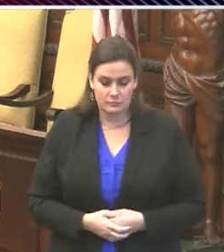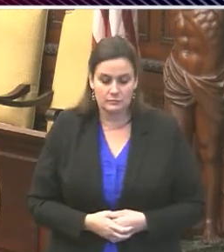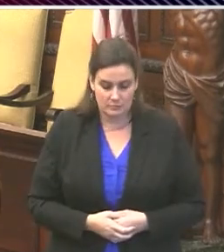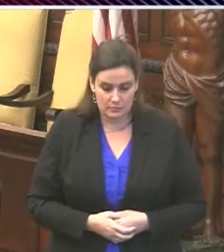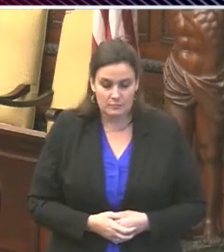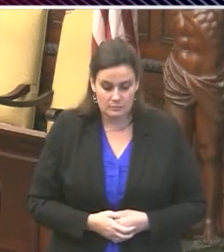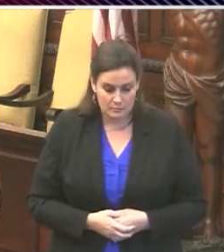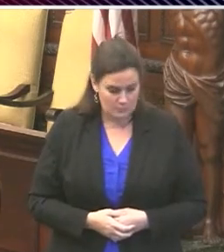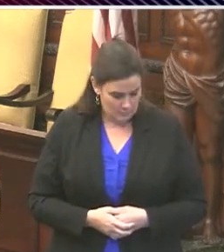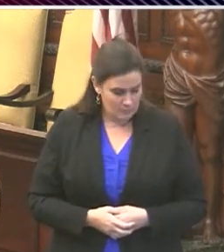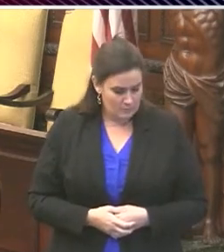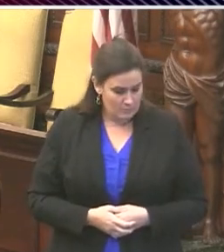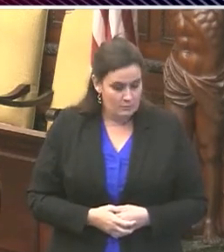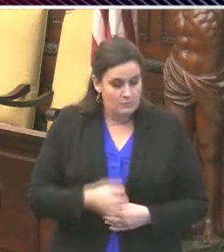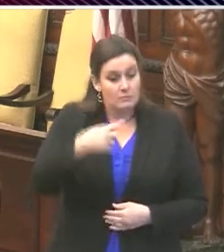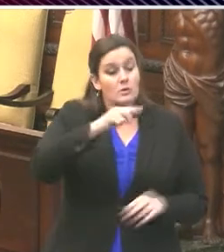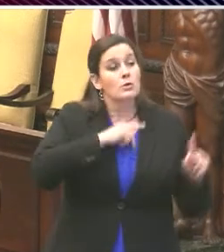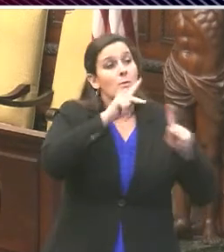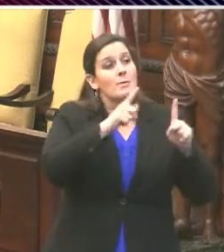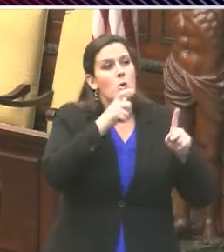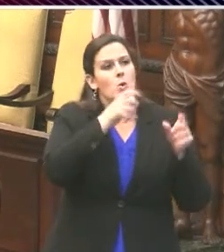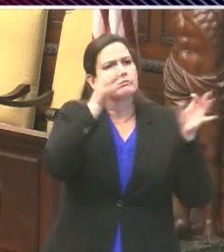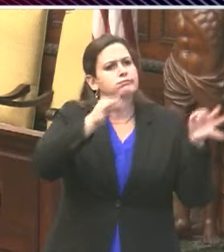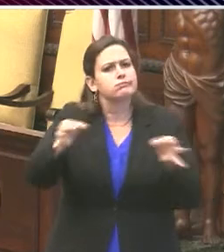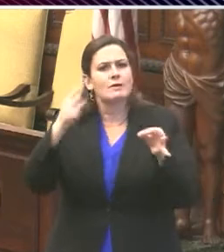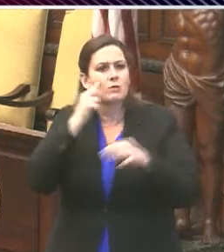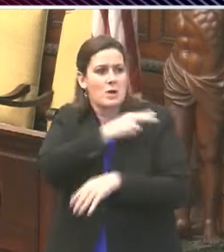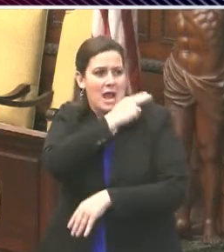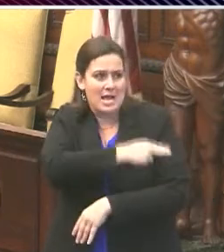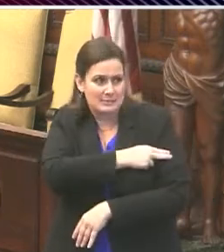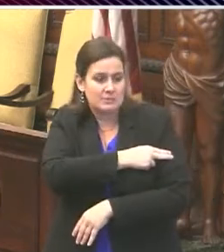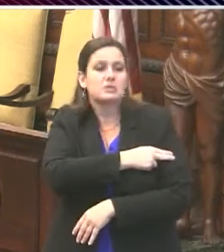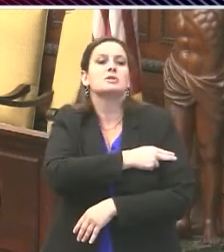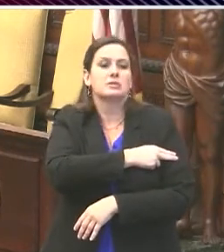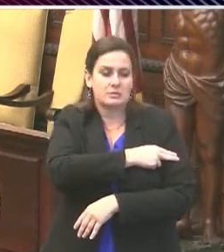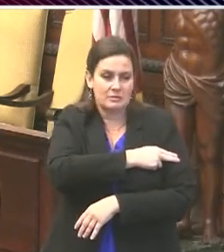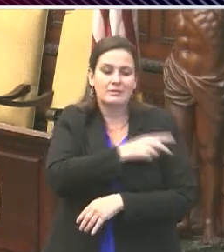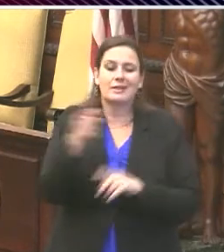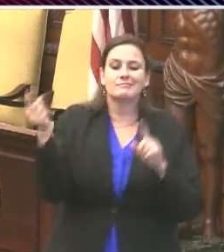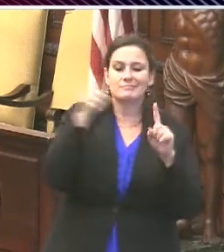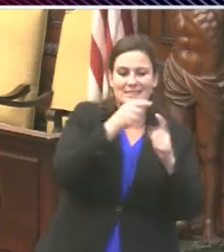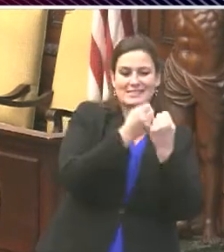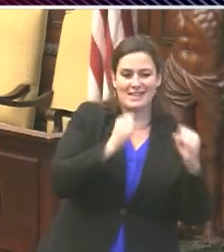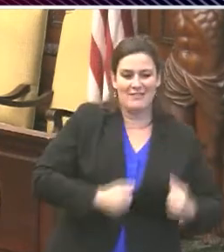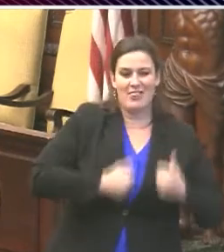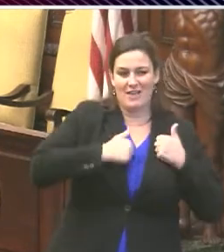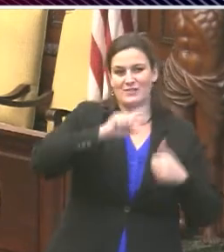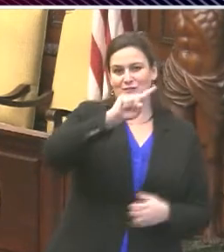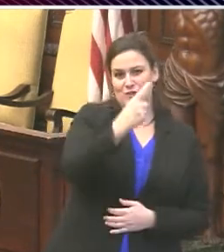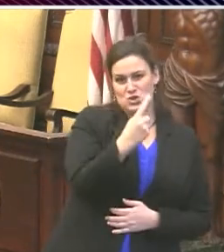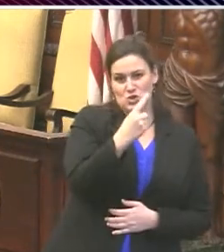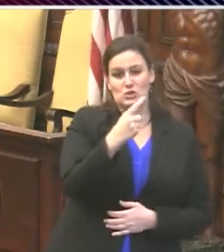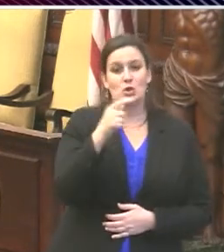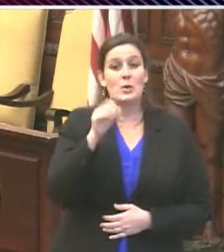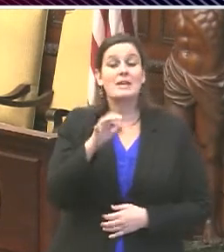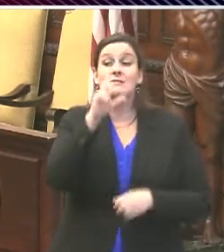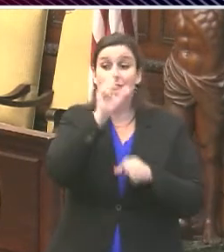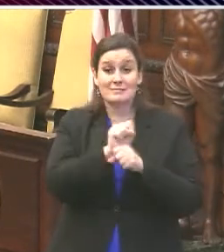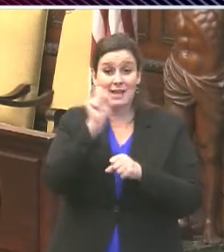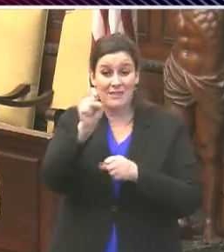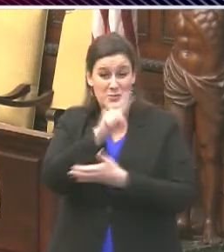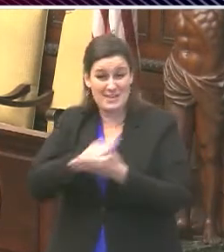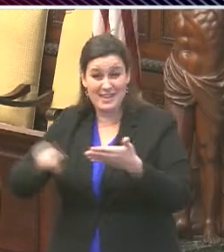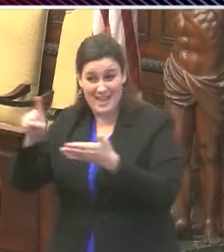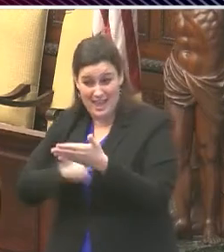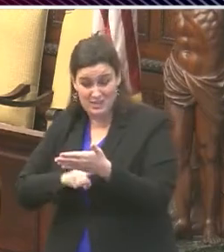who are making the decisions in hospitals know they've got to be saving lives first. And so they'll make, if they have to cancel elective surgery